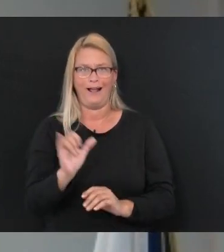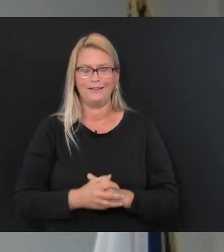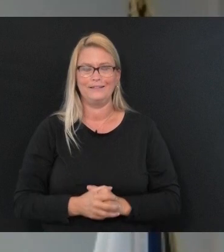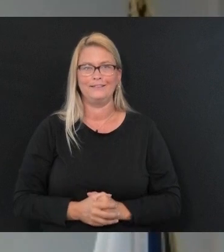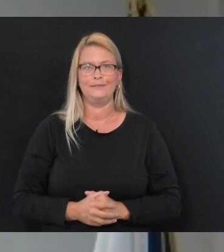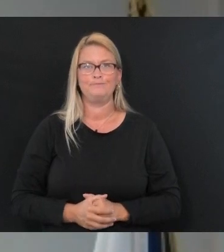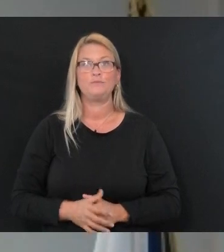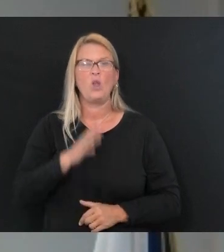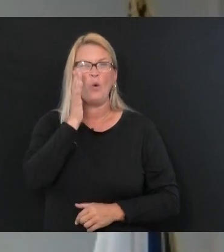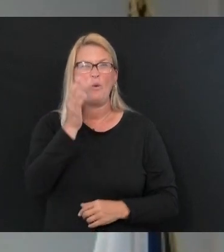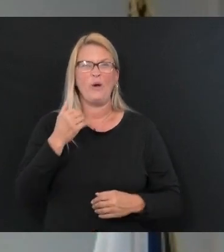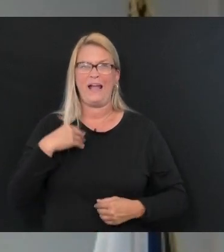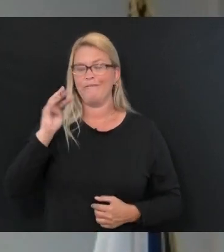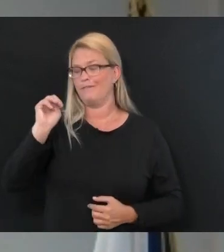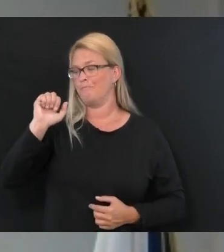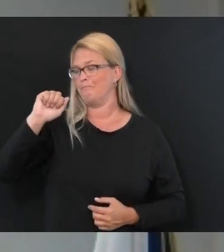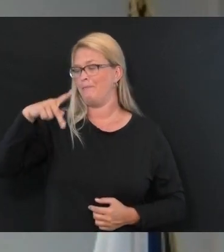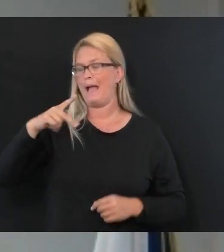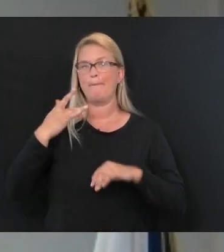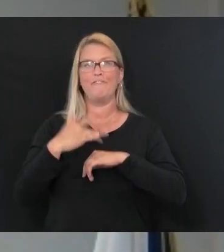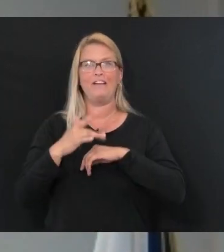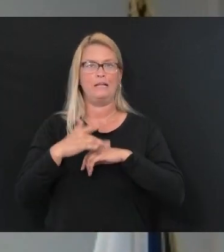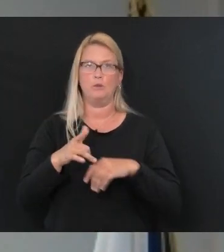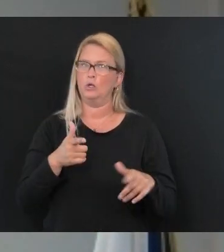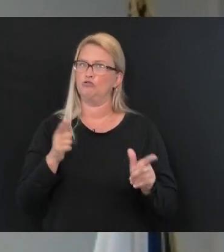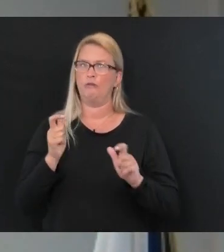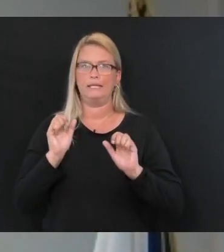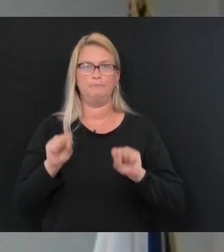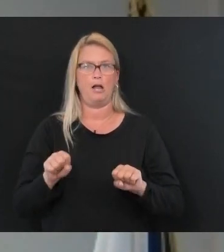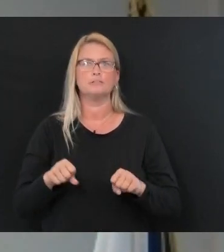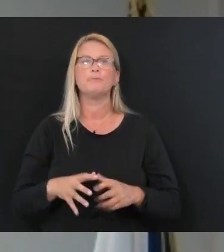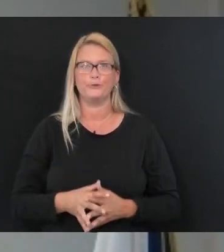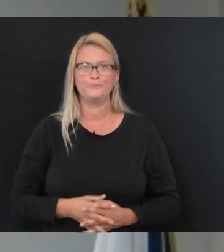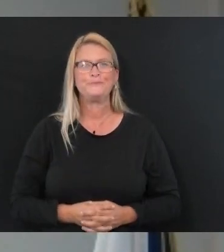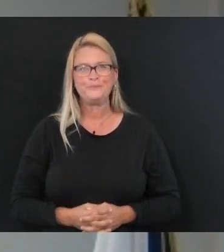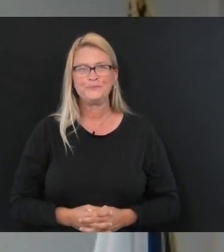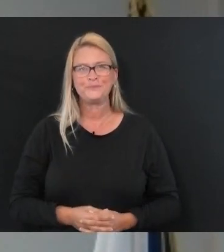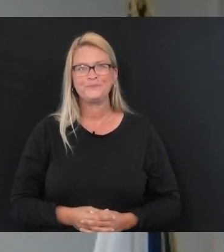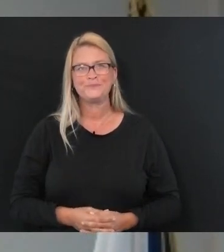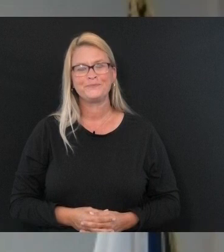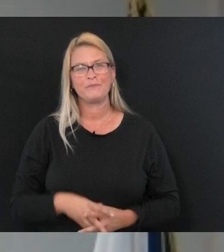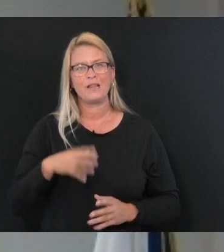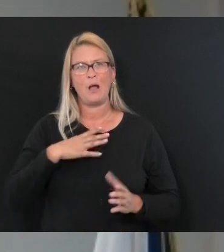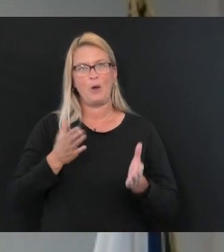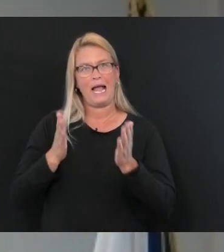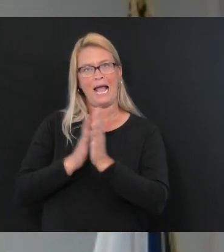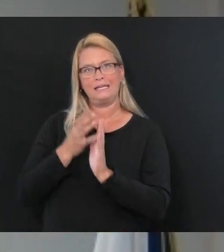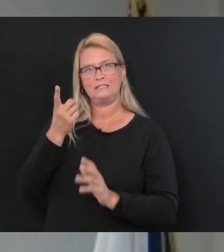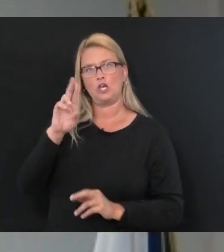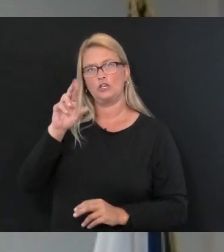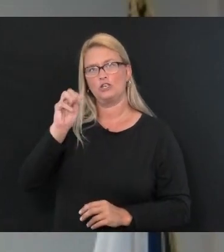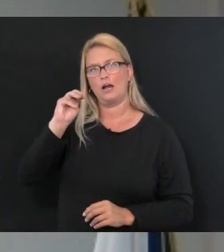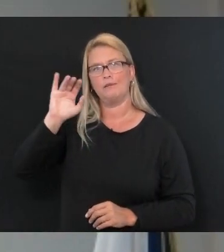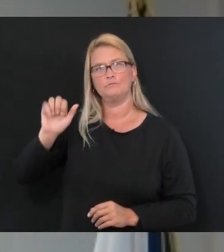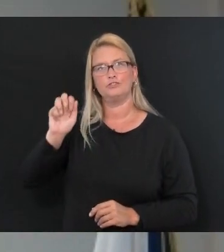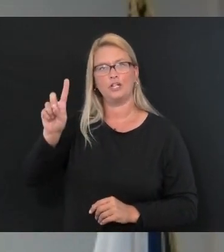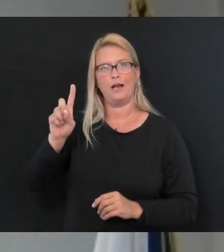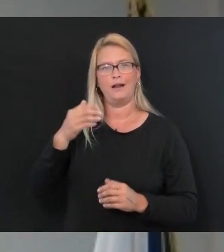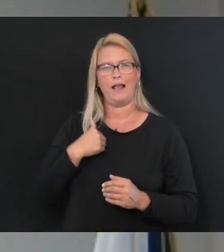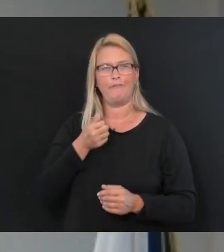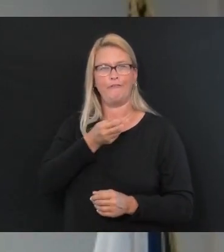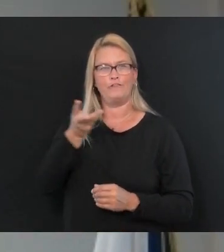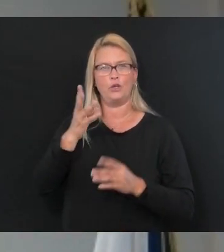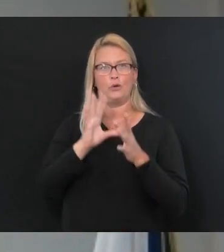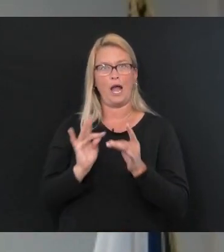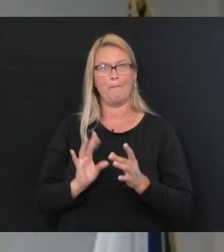those maps available as quickly as possible. I will ask Dr. Amjad. She has a couple of things to say with regard to